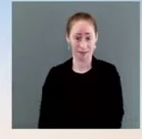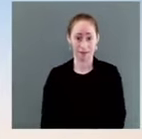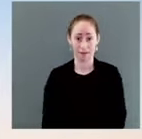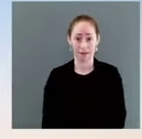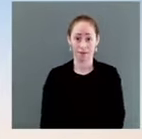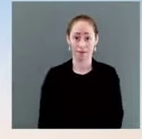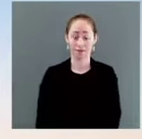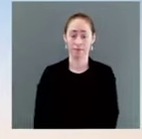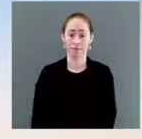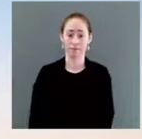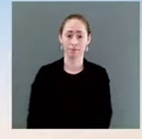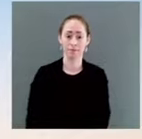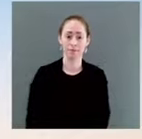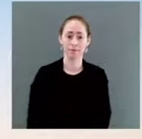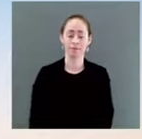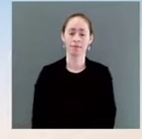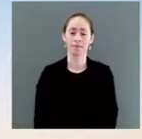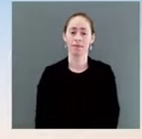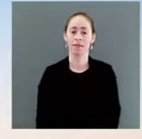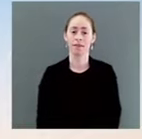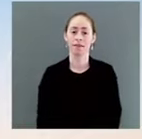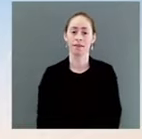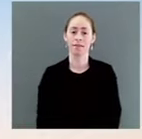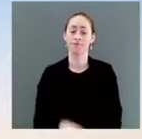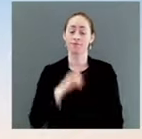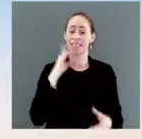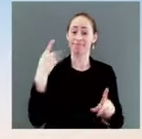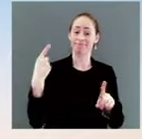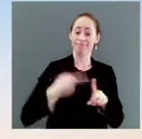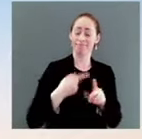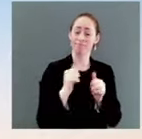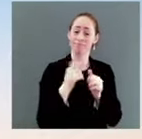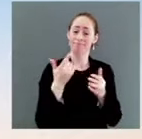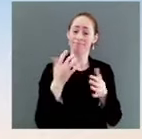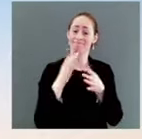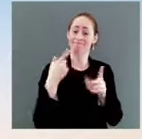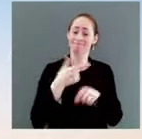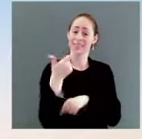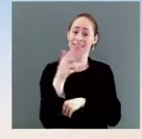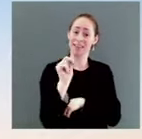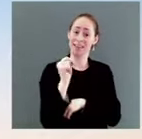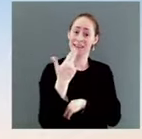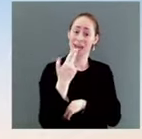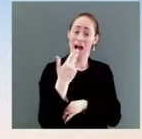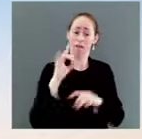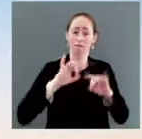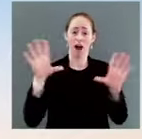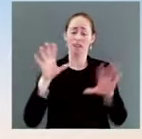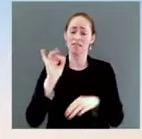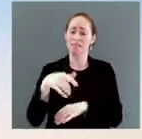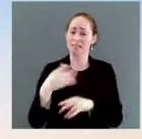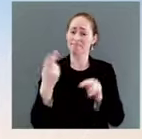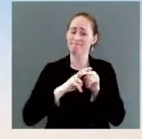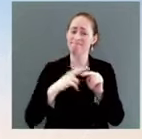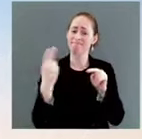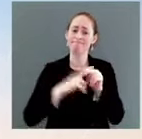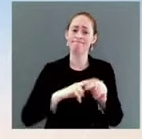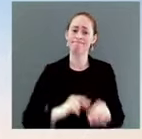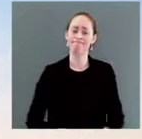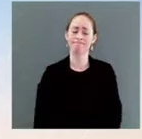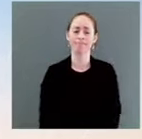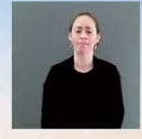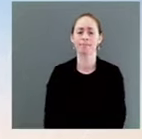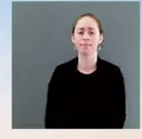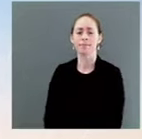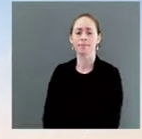statistically around the country. your point, so when a huge group of criminals organizes themselves and they want to go loot a store,